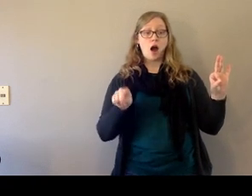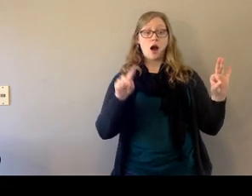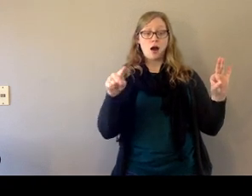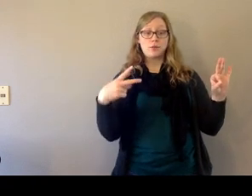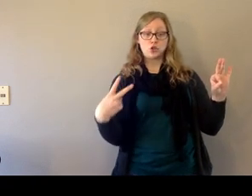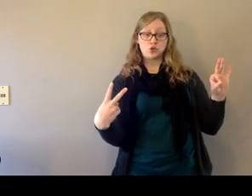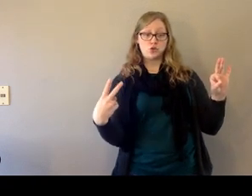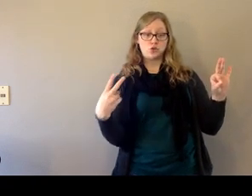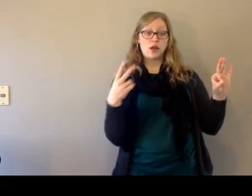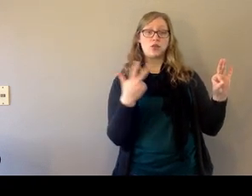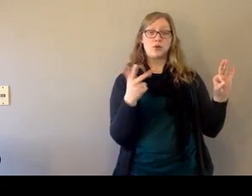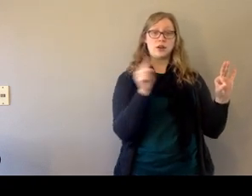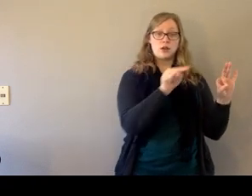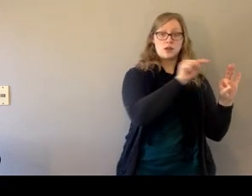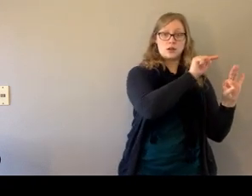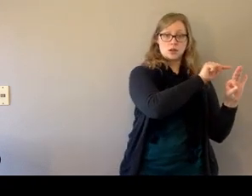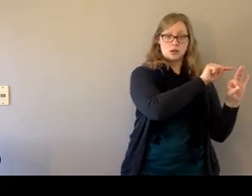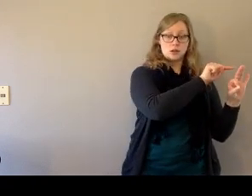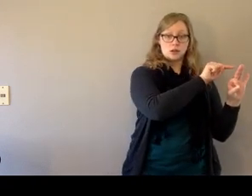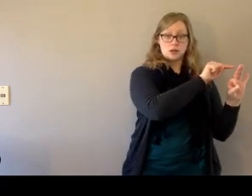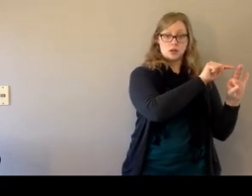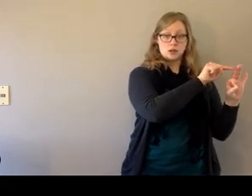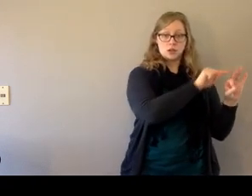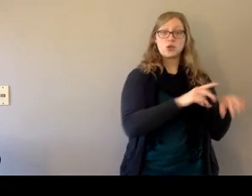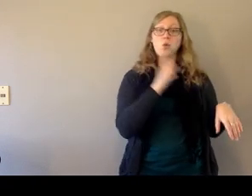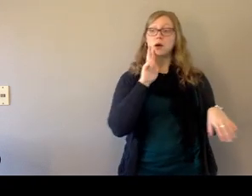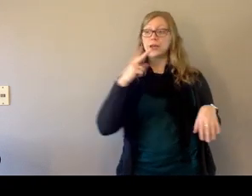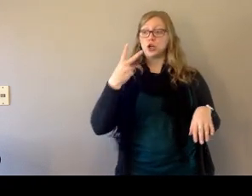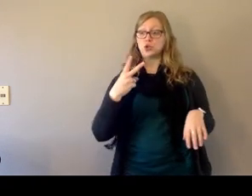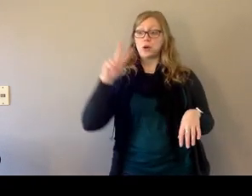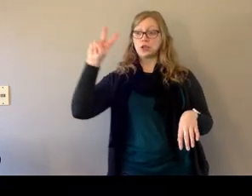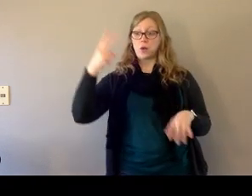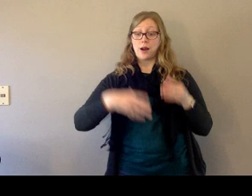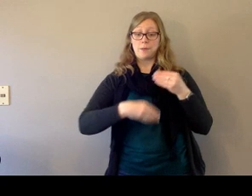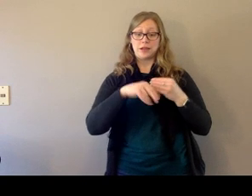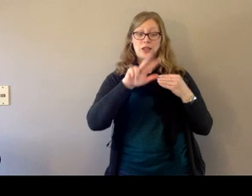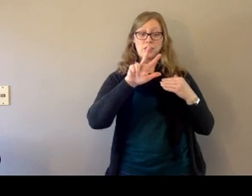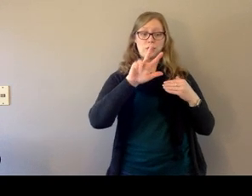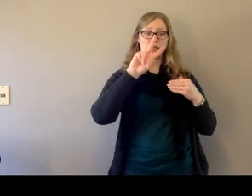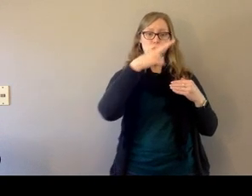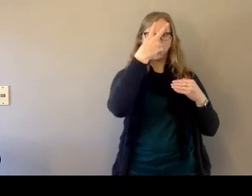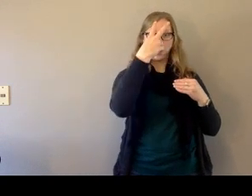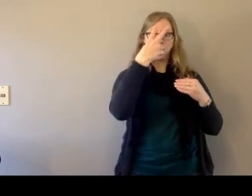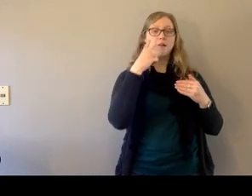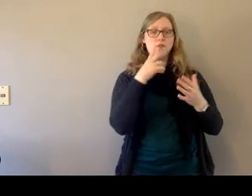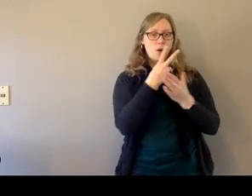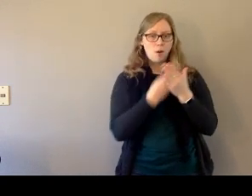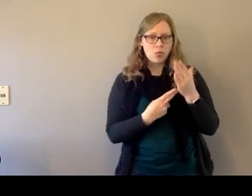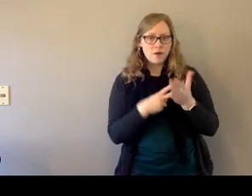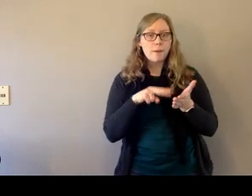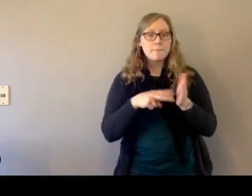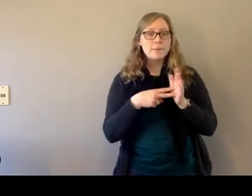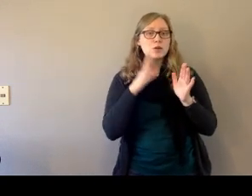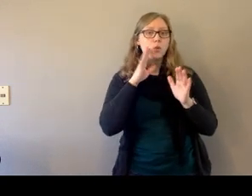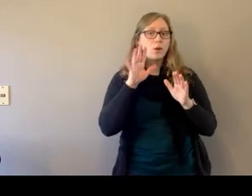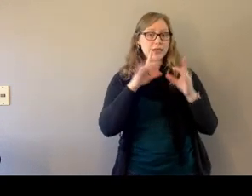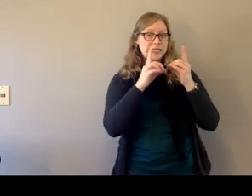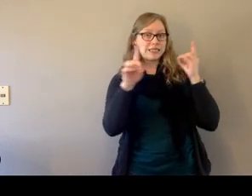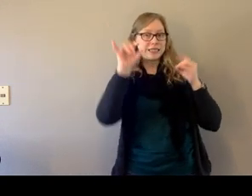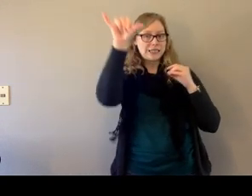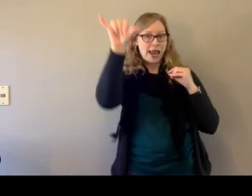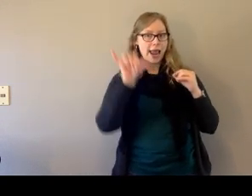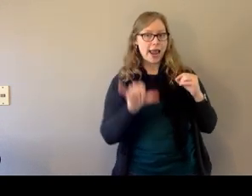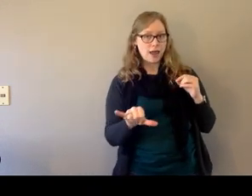3 squared for both of them. It's got to give me the same answer. So I know that this side is congruent to this